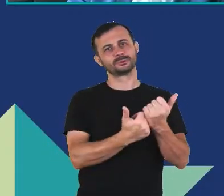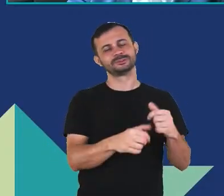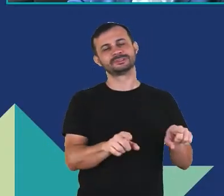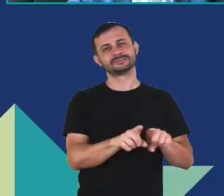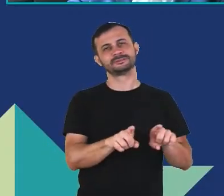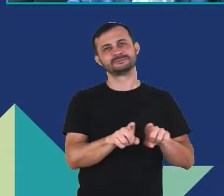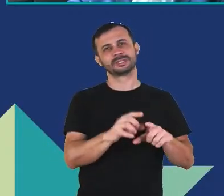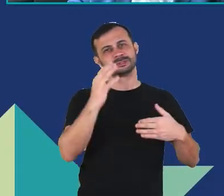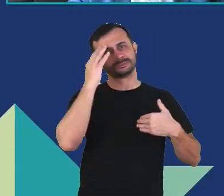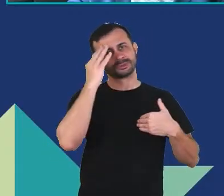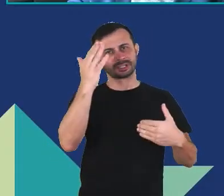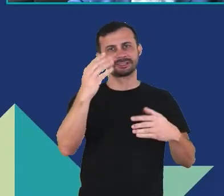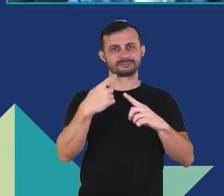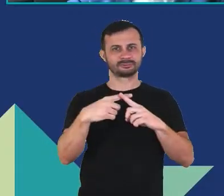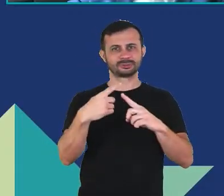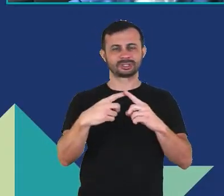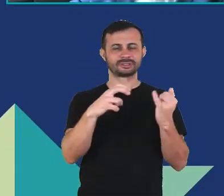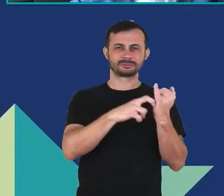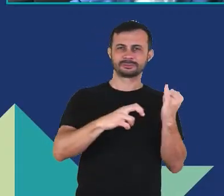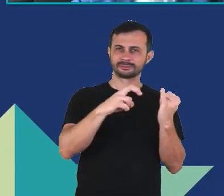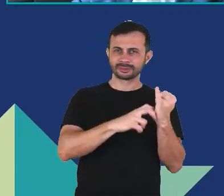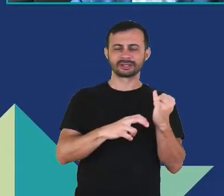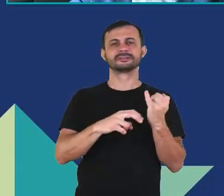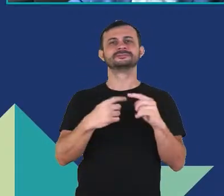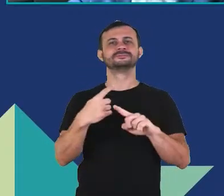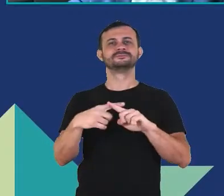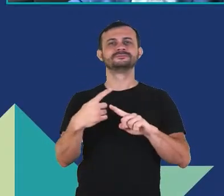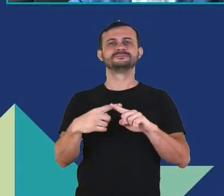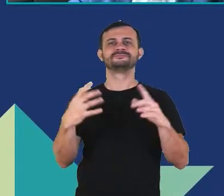Ibram for inviting me here.